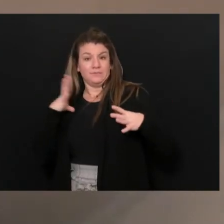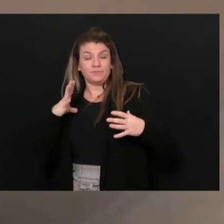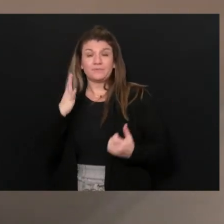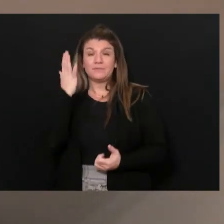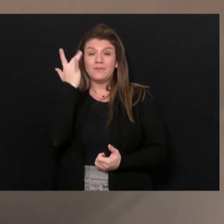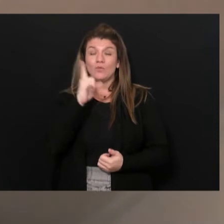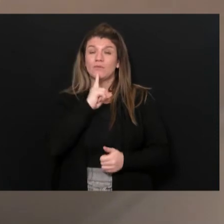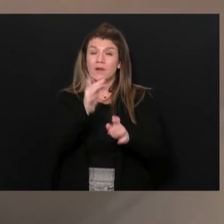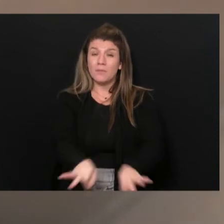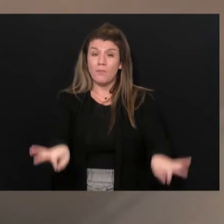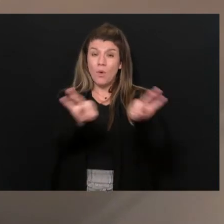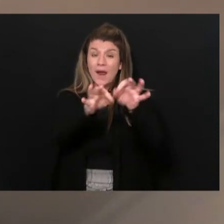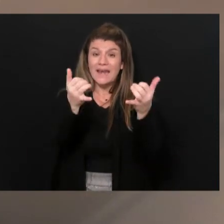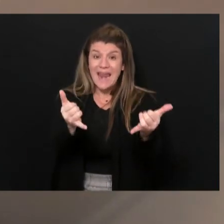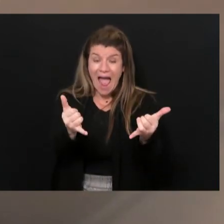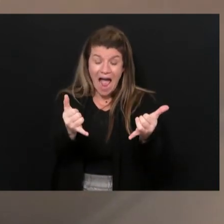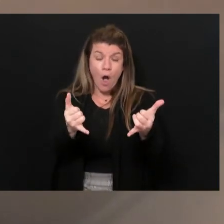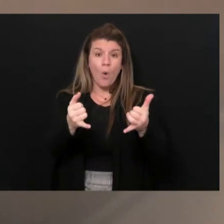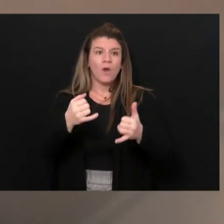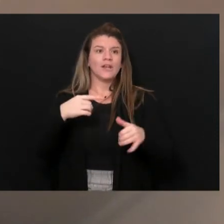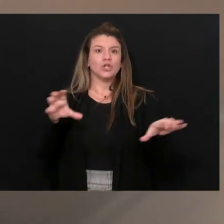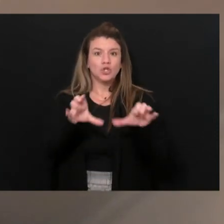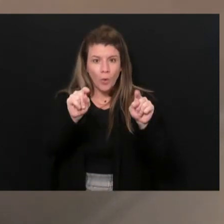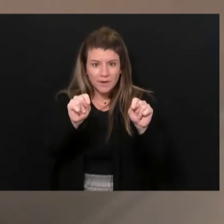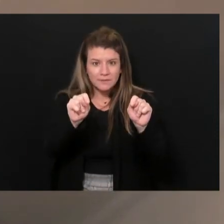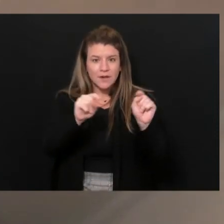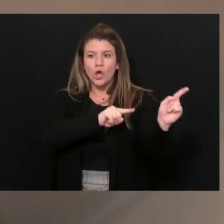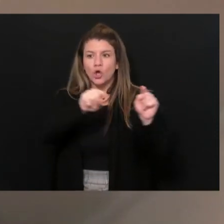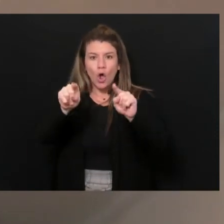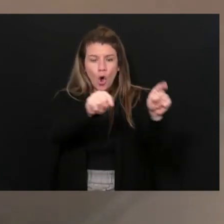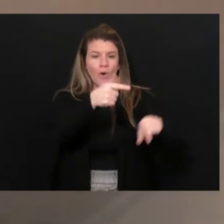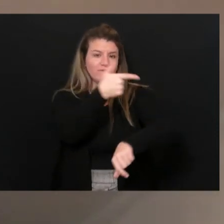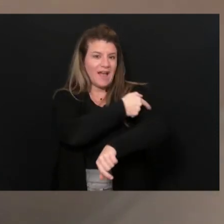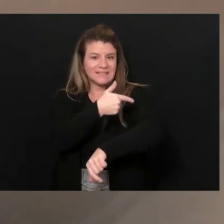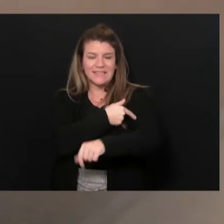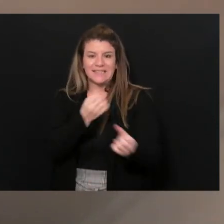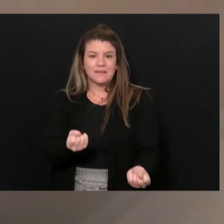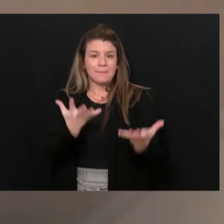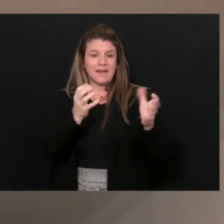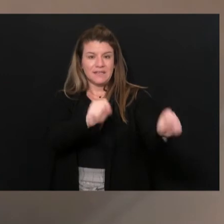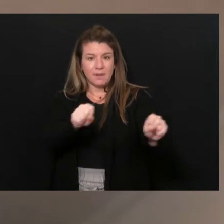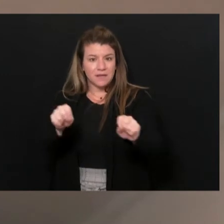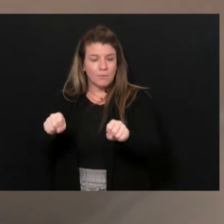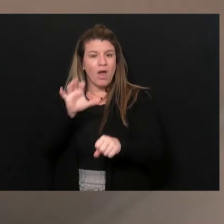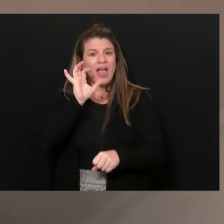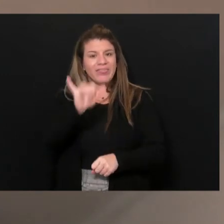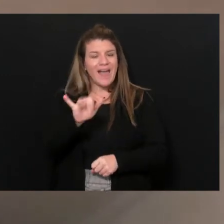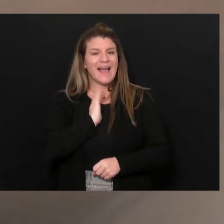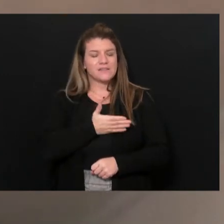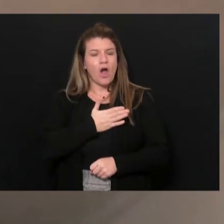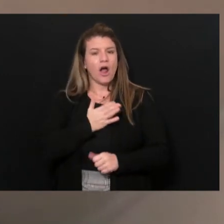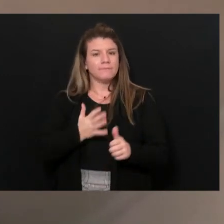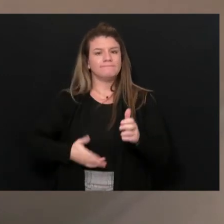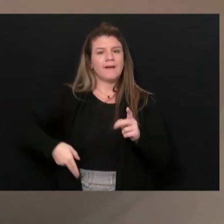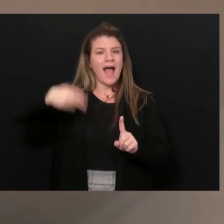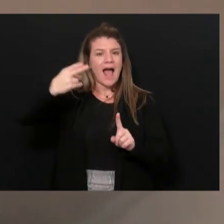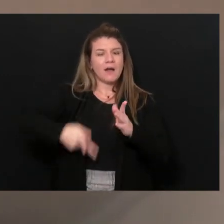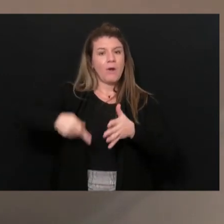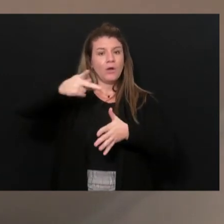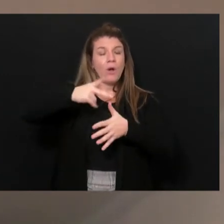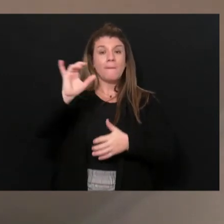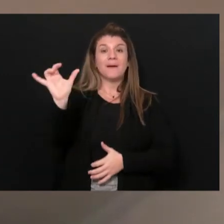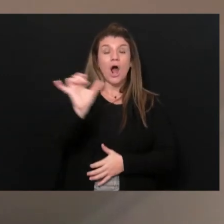that not only we get vaccines in the arms of all people that we can, that is a great tool in our tool belt, but also to ask